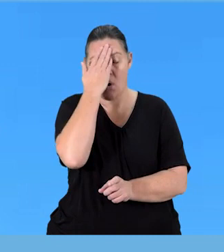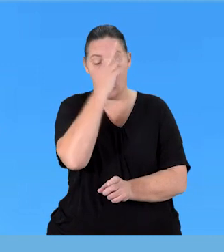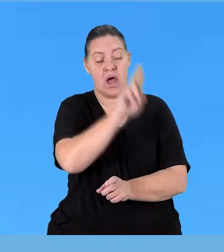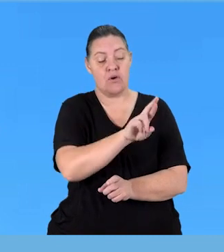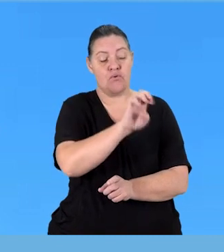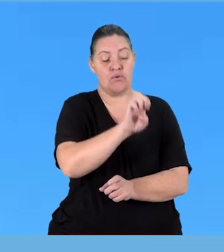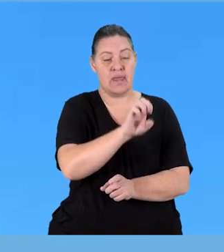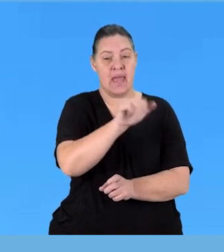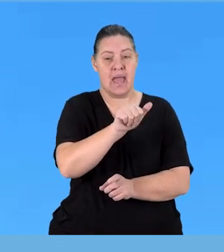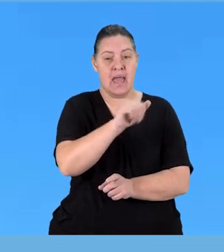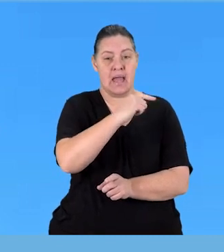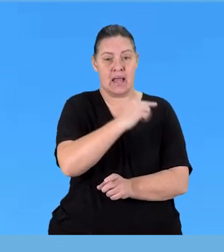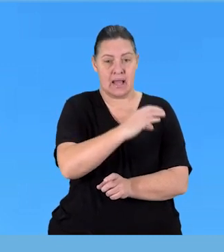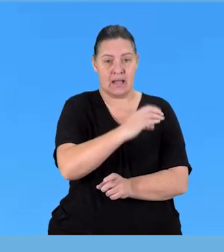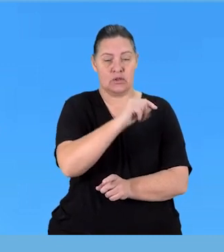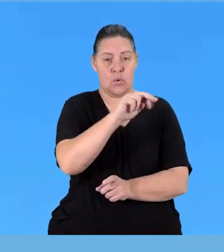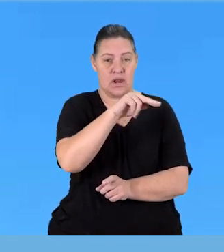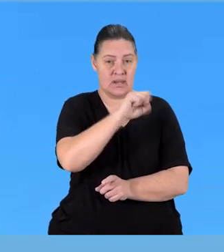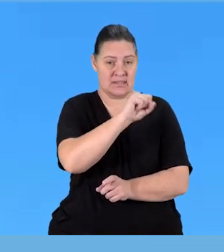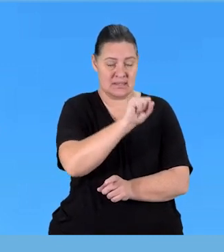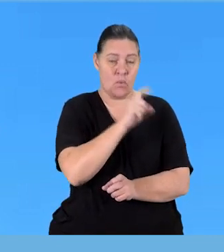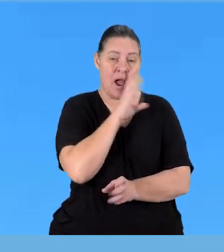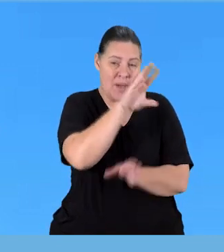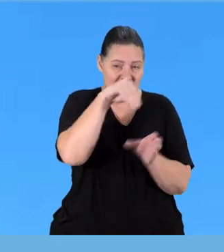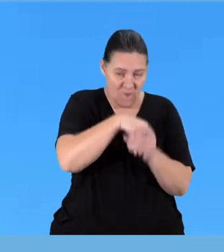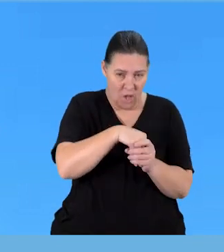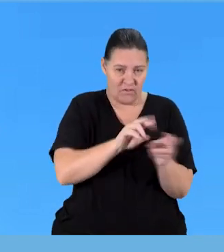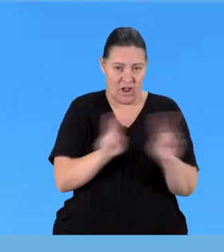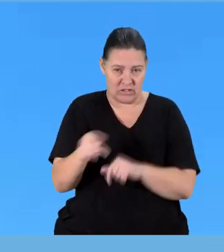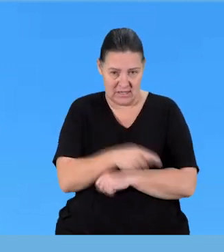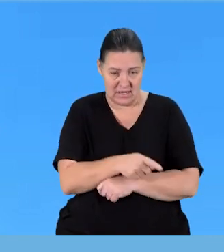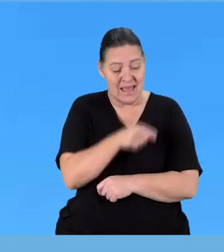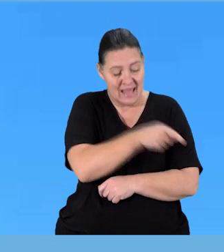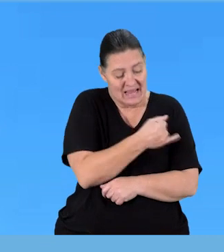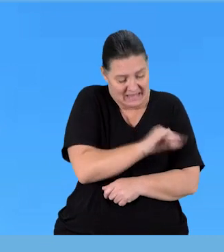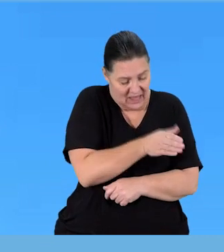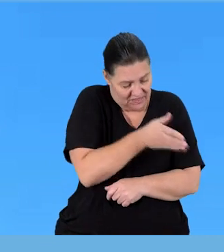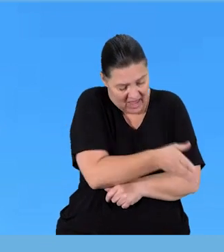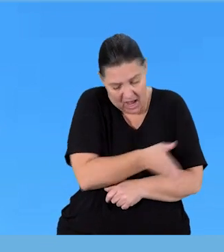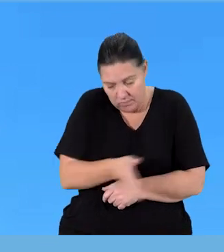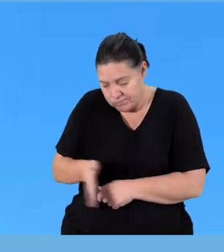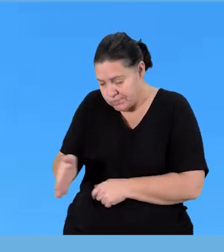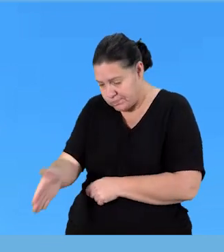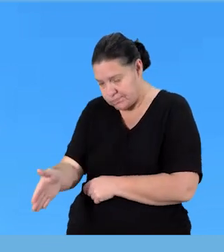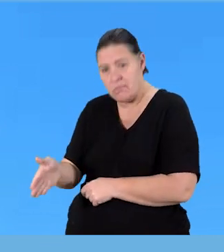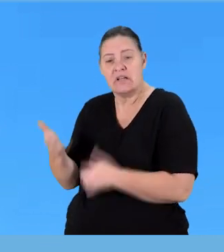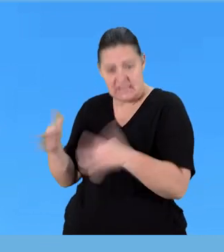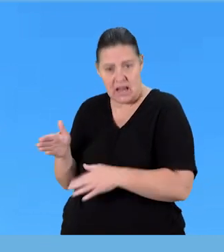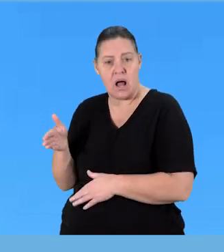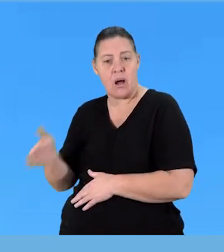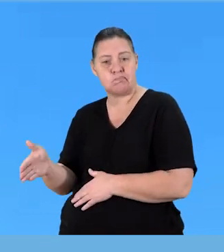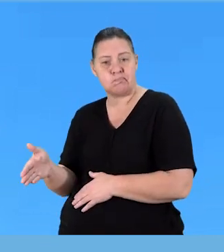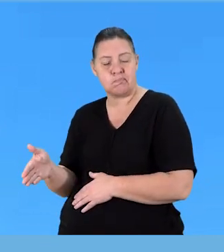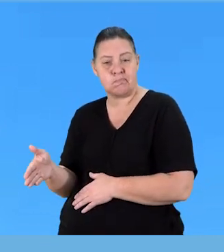as the reactants because they participate in a reaction. Now, those reactants will still be there after the reaction